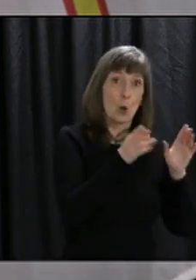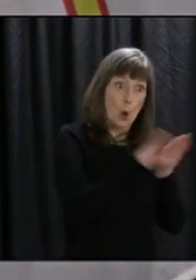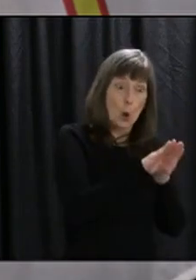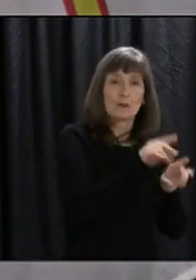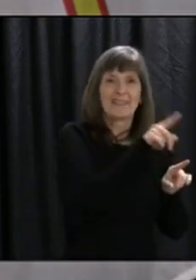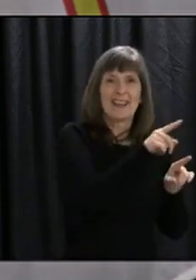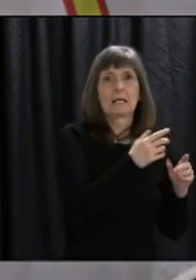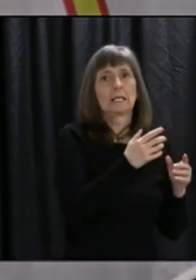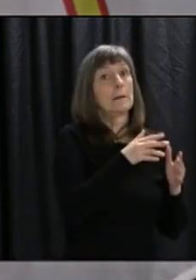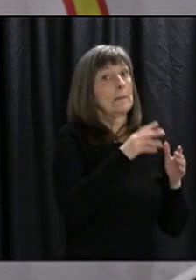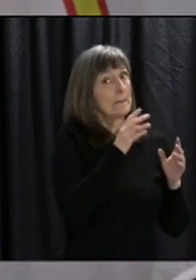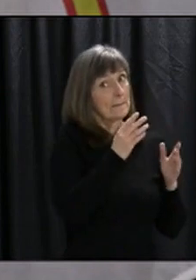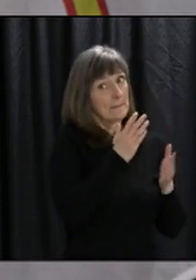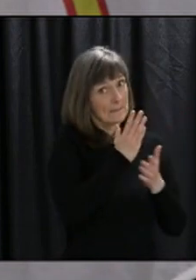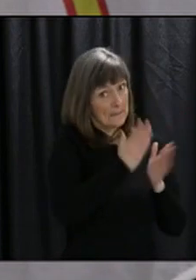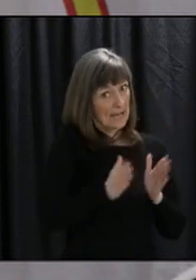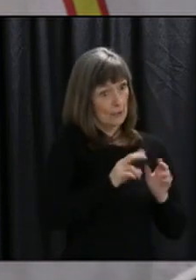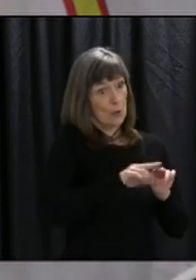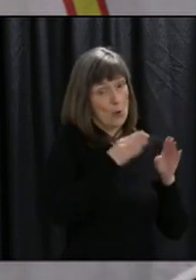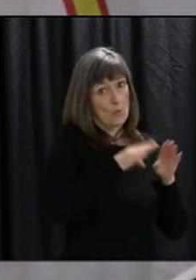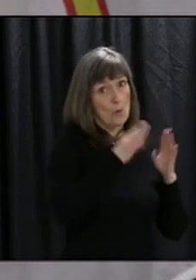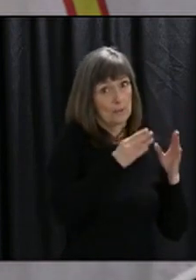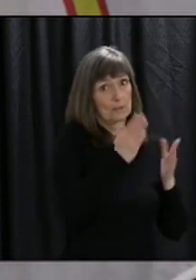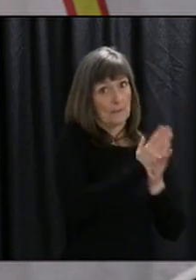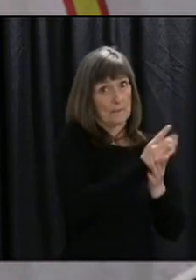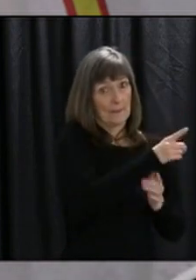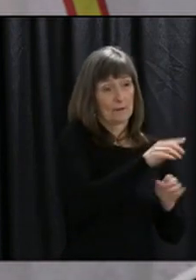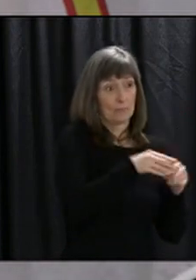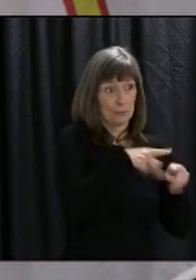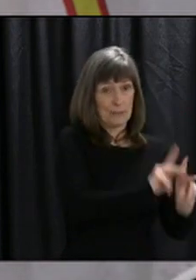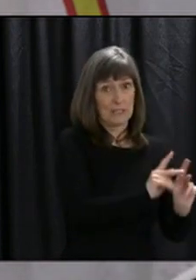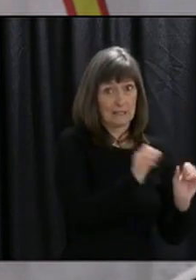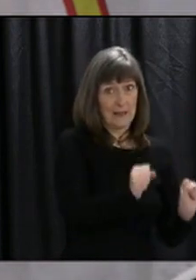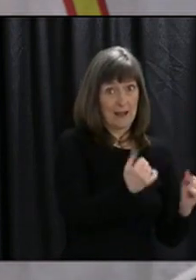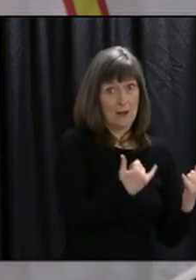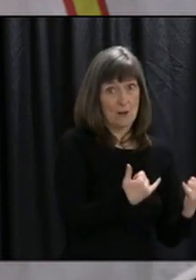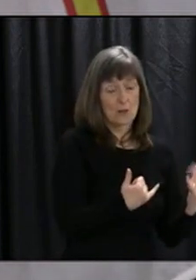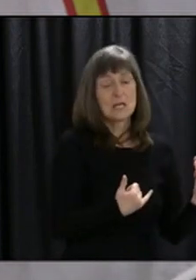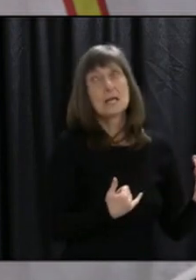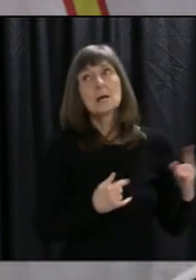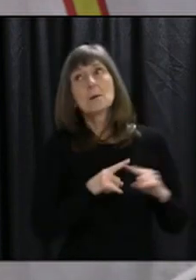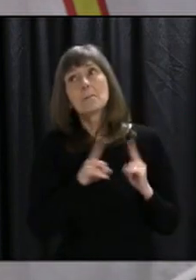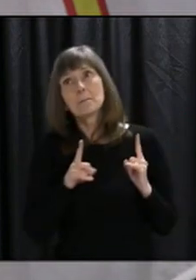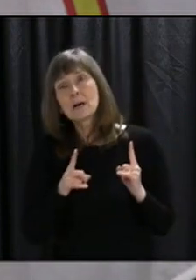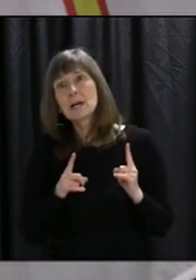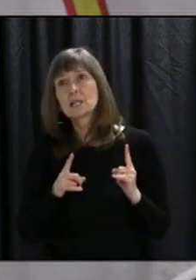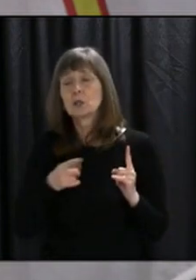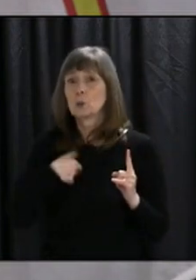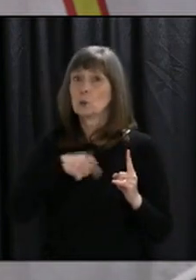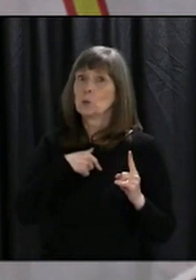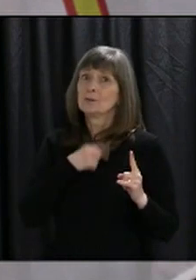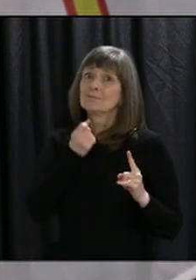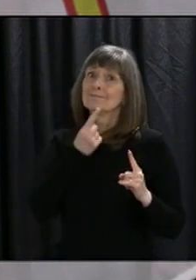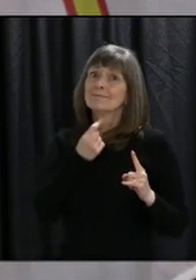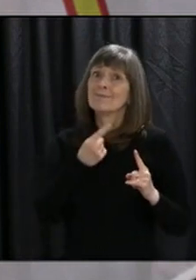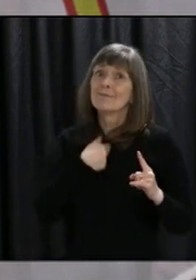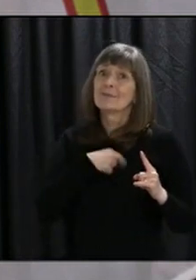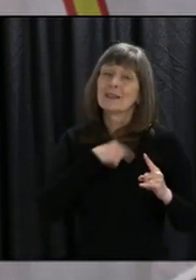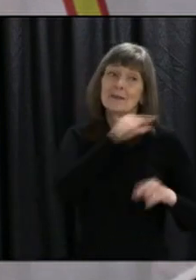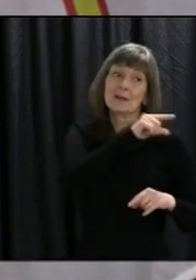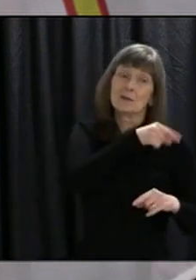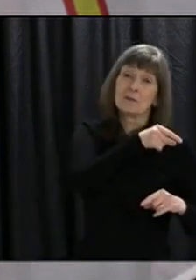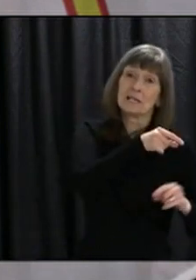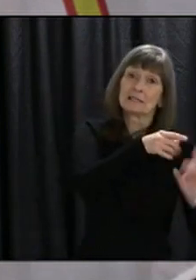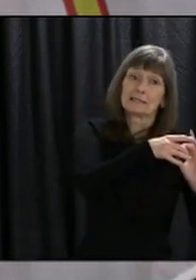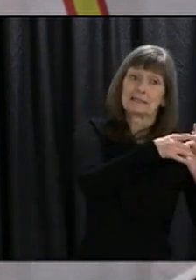of what one province would do. There's simply, as I mentioned in my opening comments, is that we are connected to what happens within Quebec simply